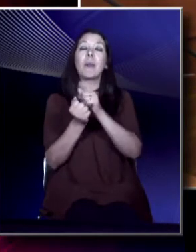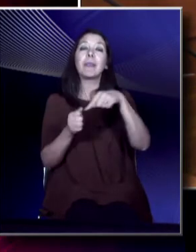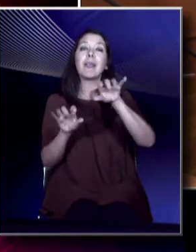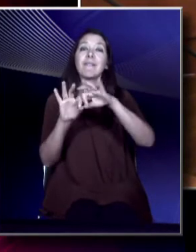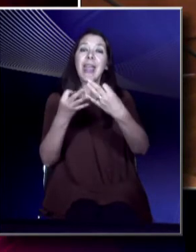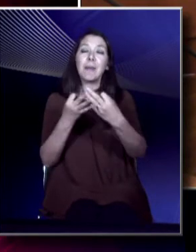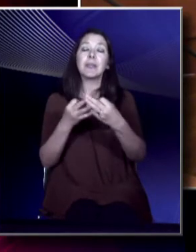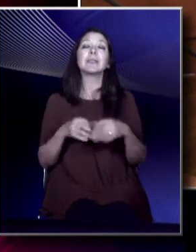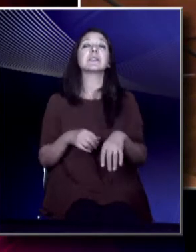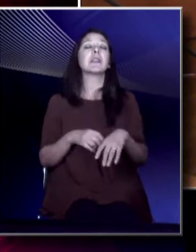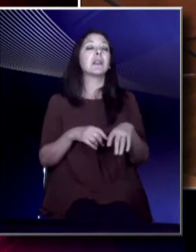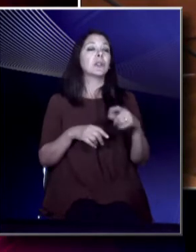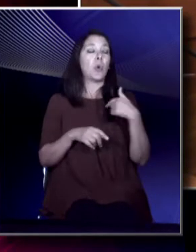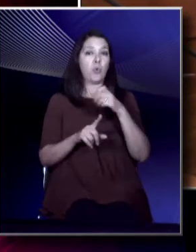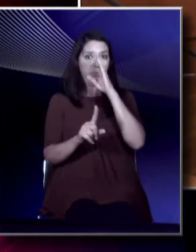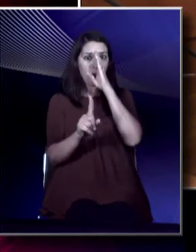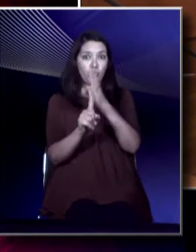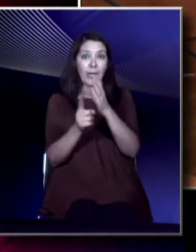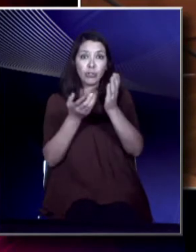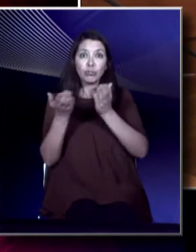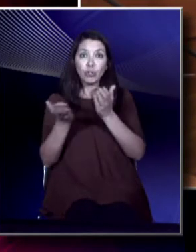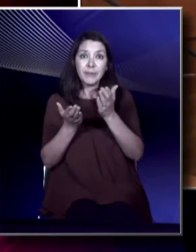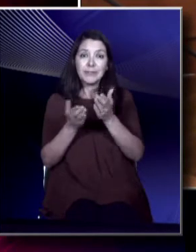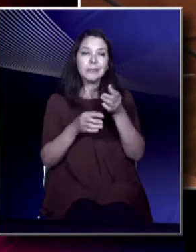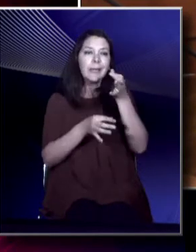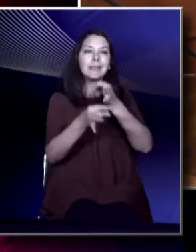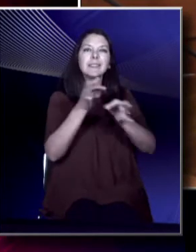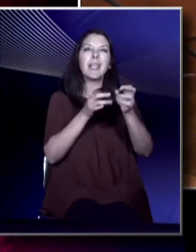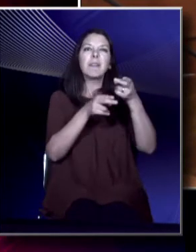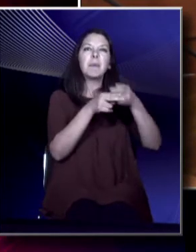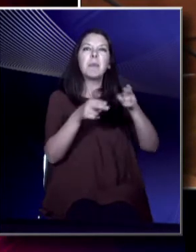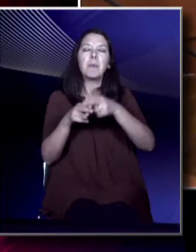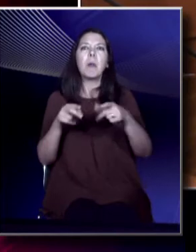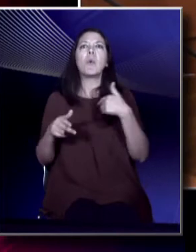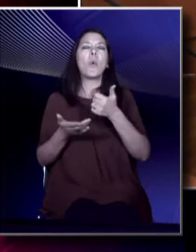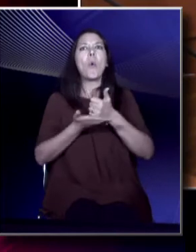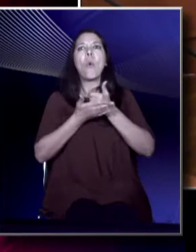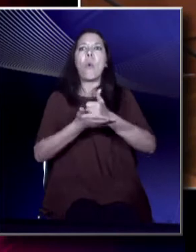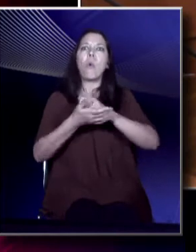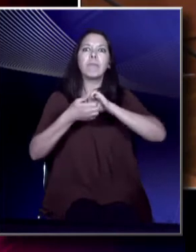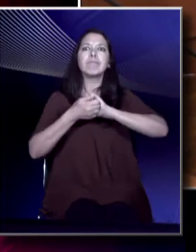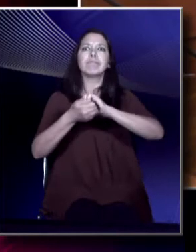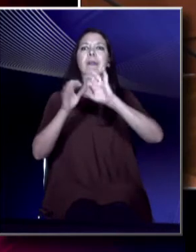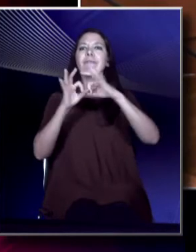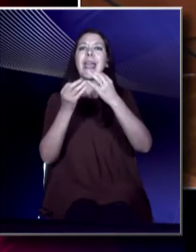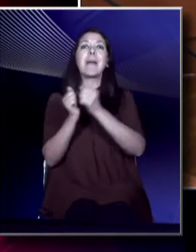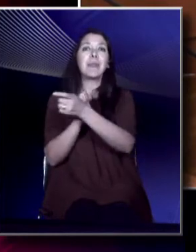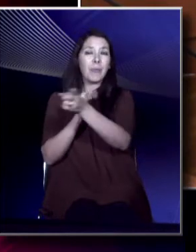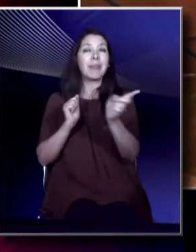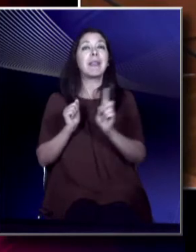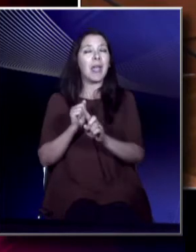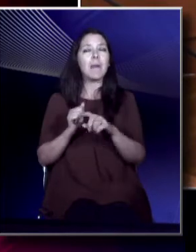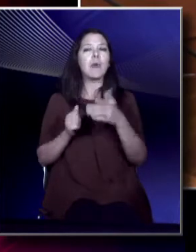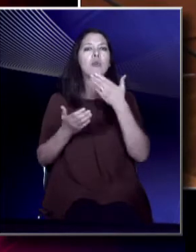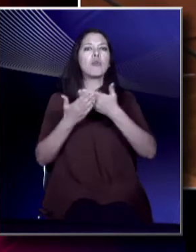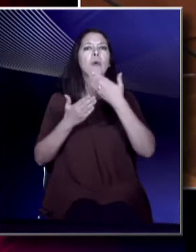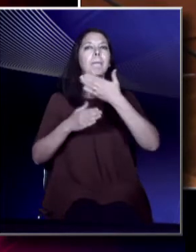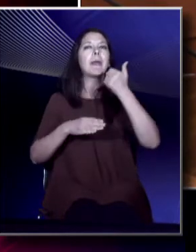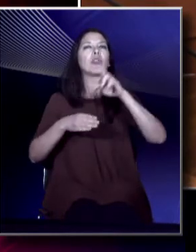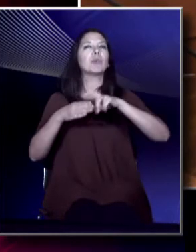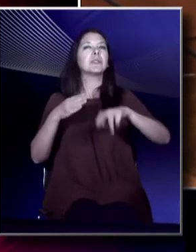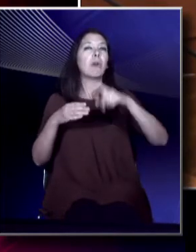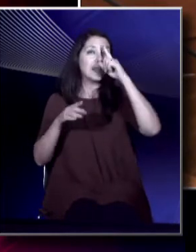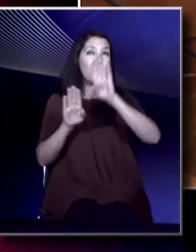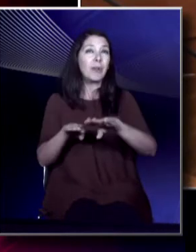service coordination to direct services, we made a huge paradigm shift and families started getting better services and results. This was a start